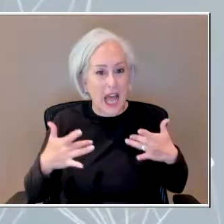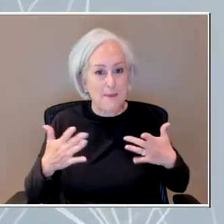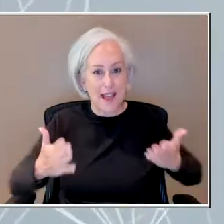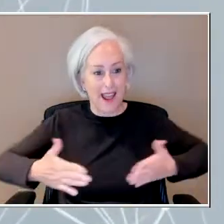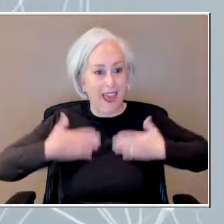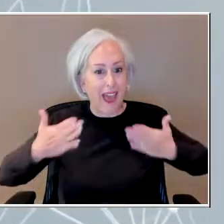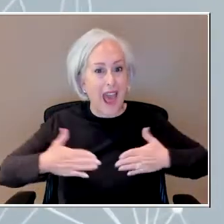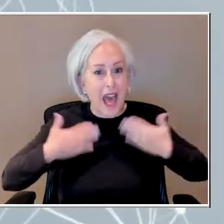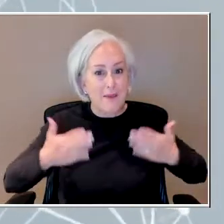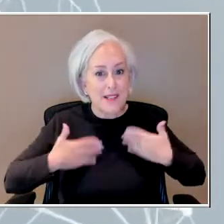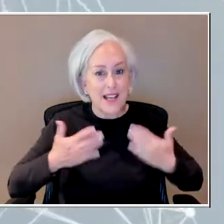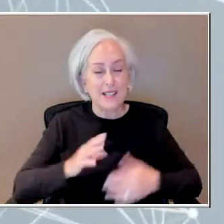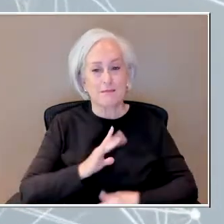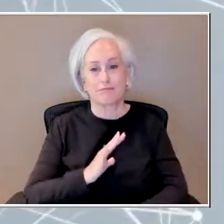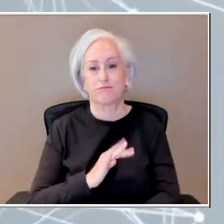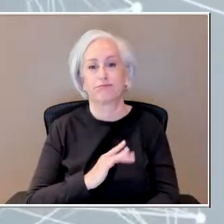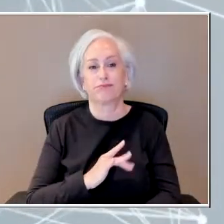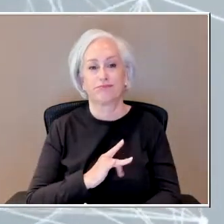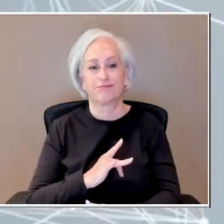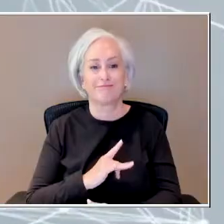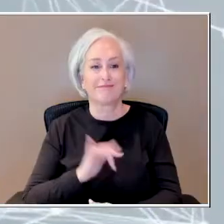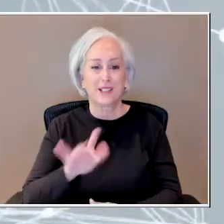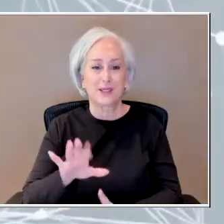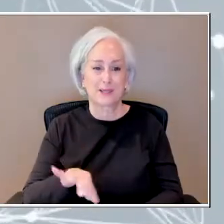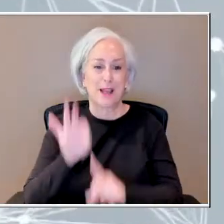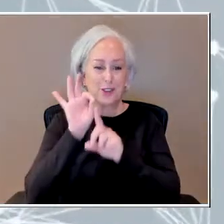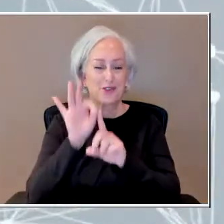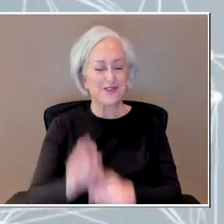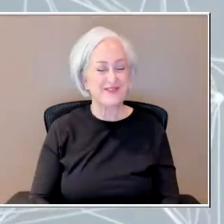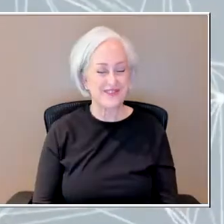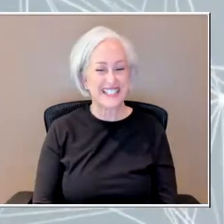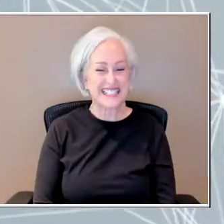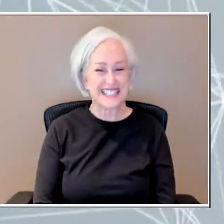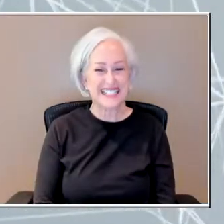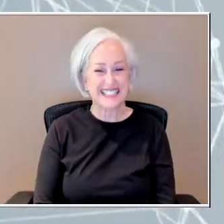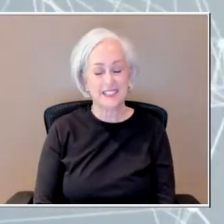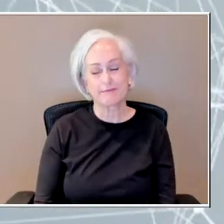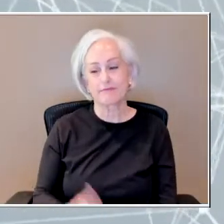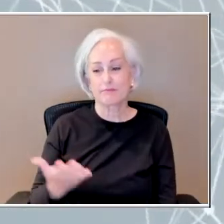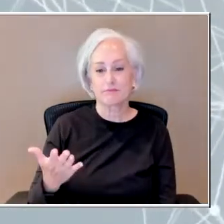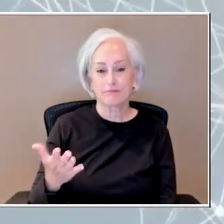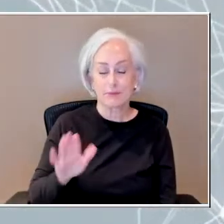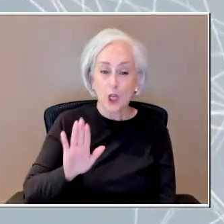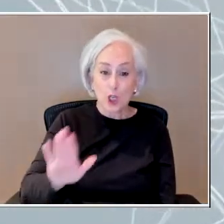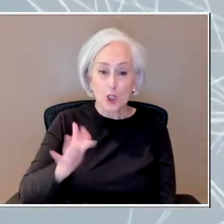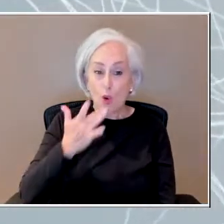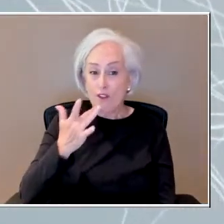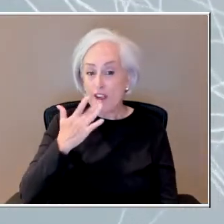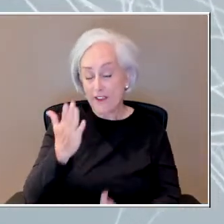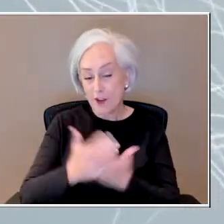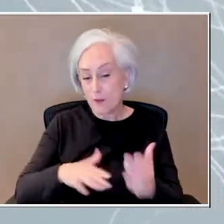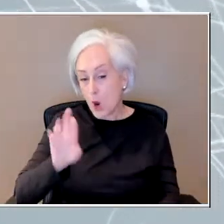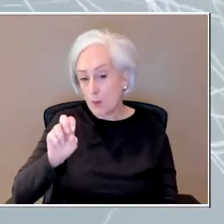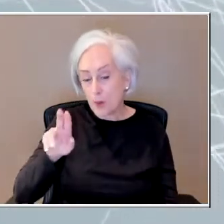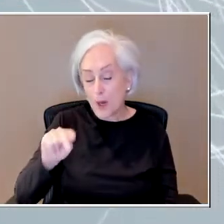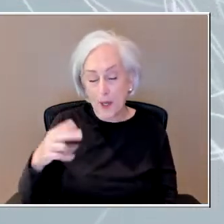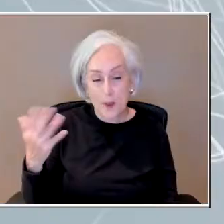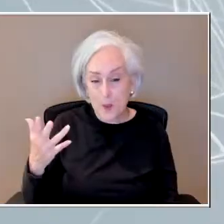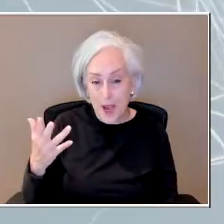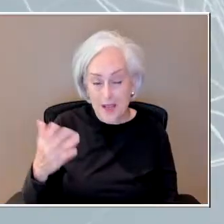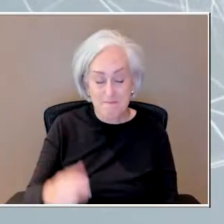them was definitely a highlight. Okay, Brennan, what was your very favorite part of that trip?